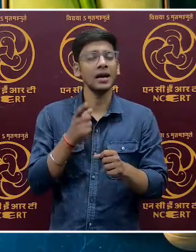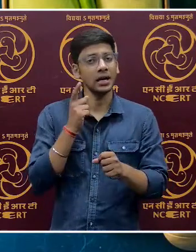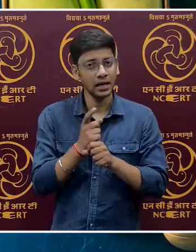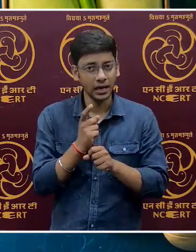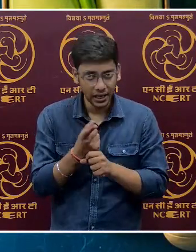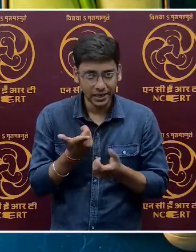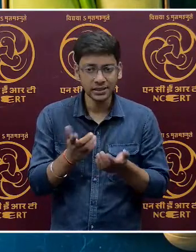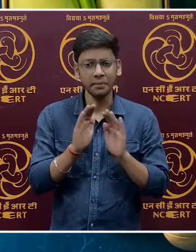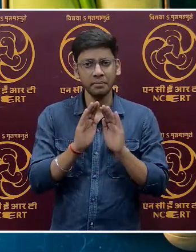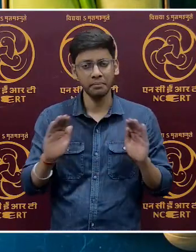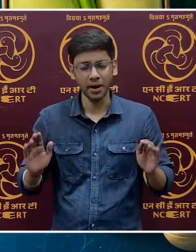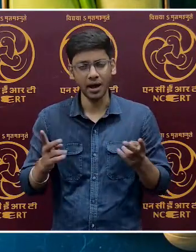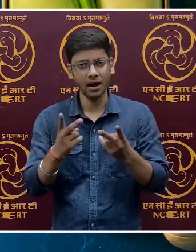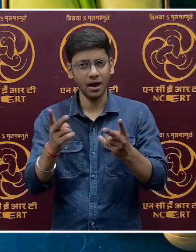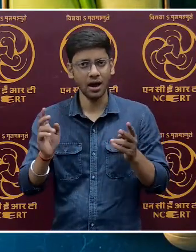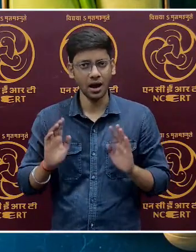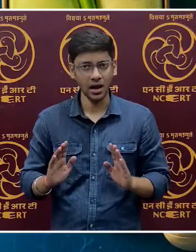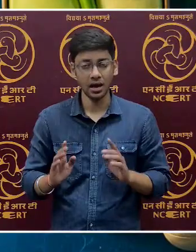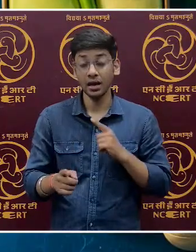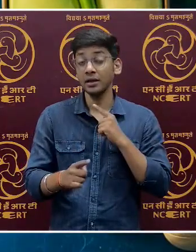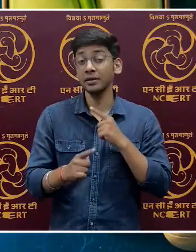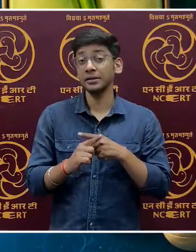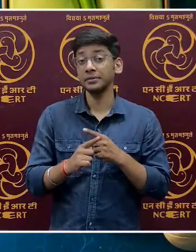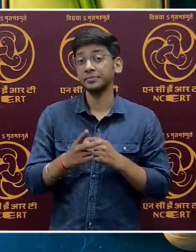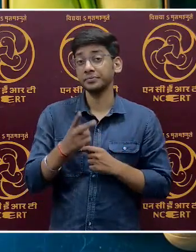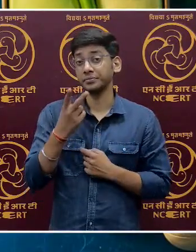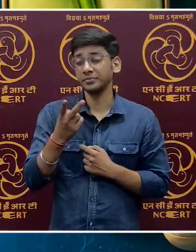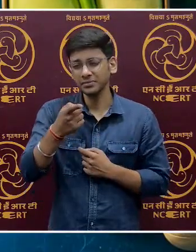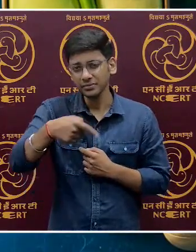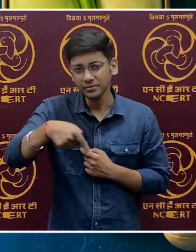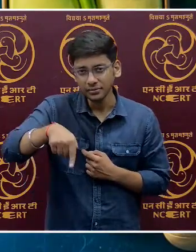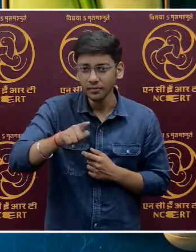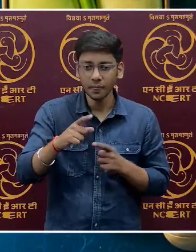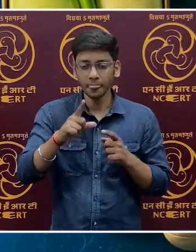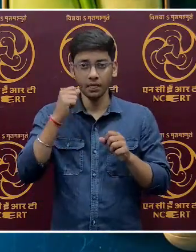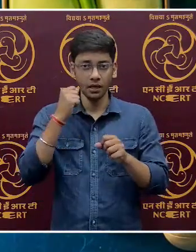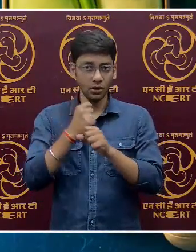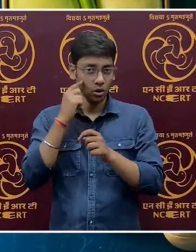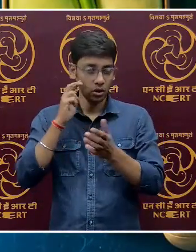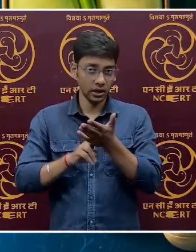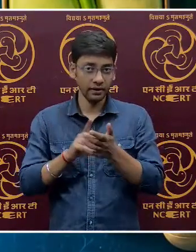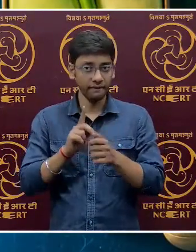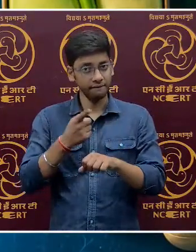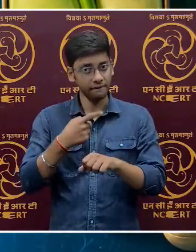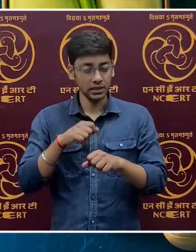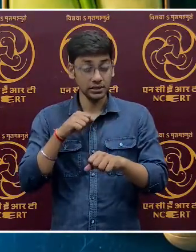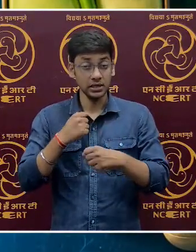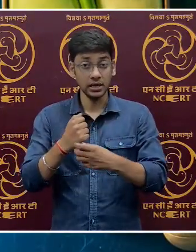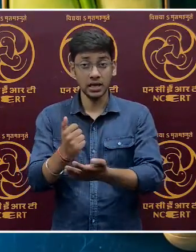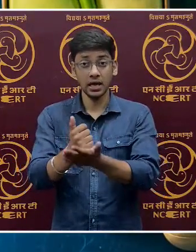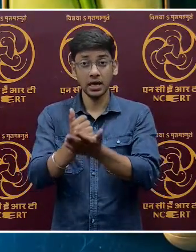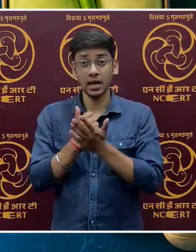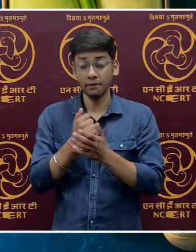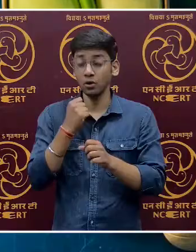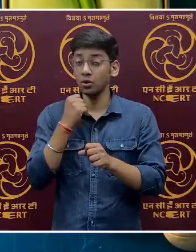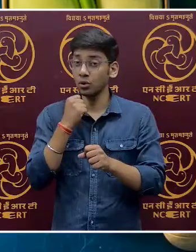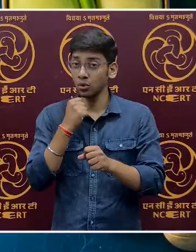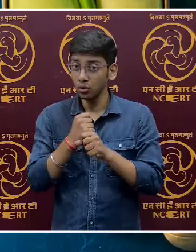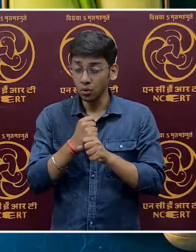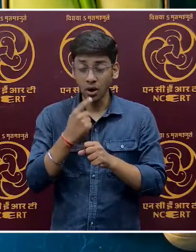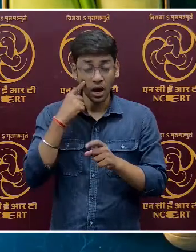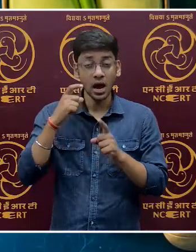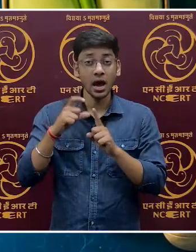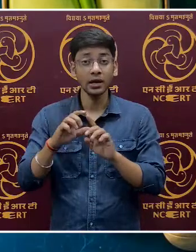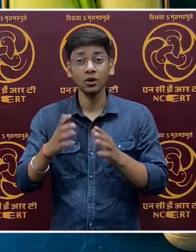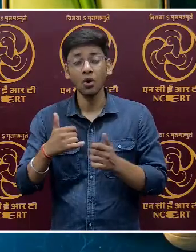I am already logged in into it. You can also log in for the first time with the help of the Google ID, or with the help of the